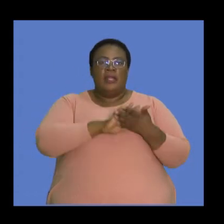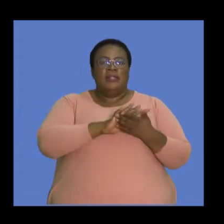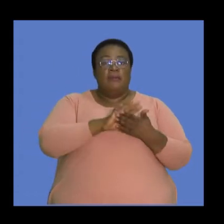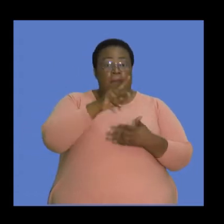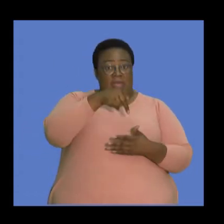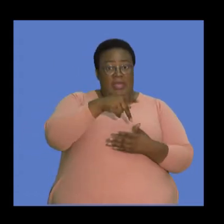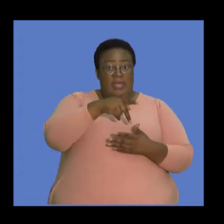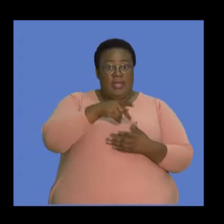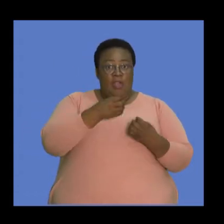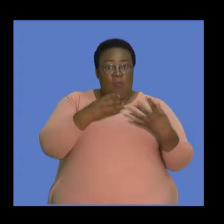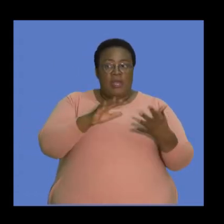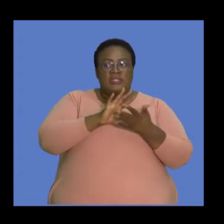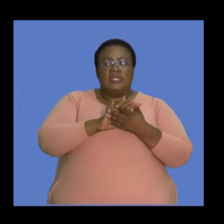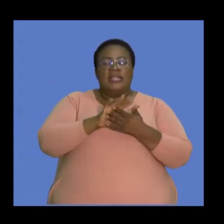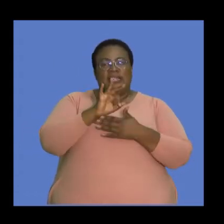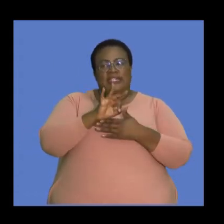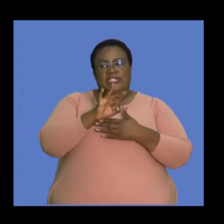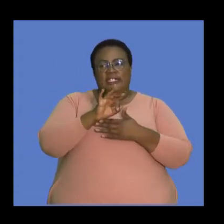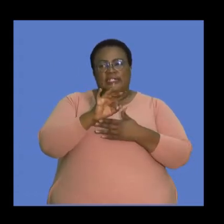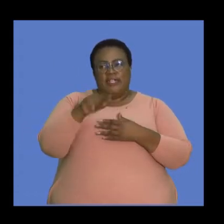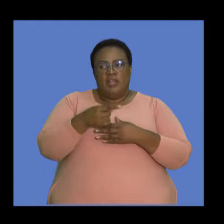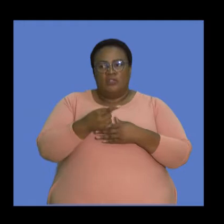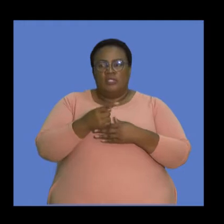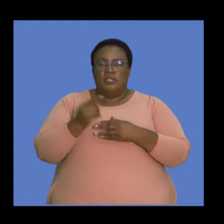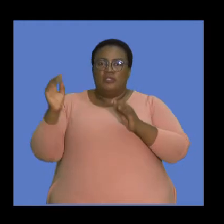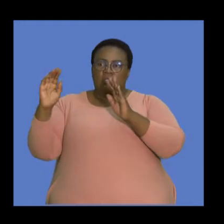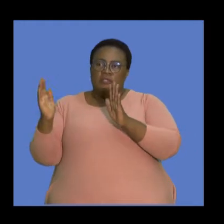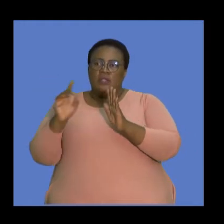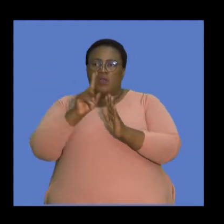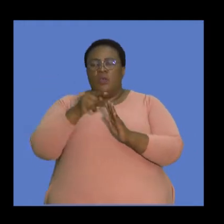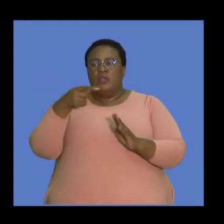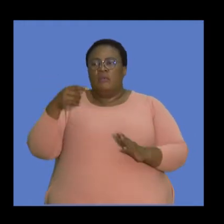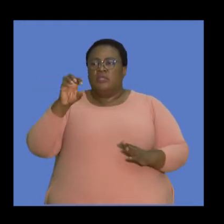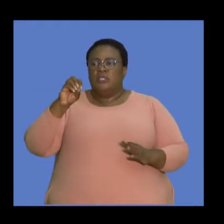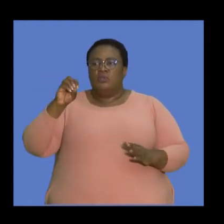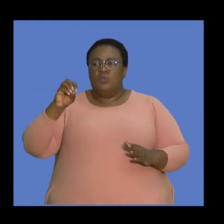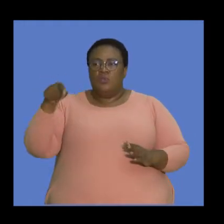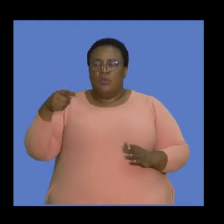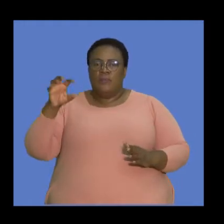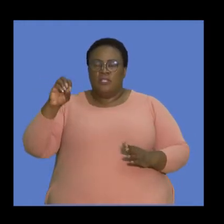13,000. 1 minus my I value is 4.5, so that's